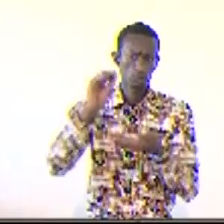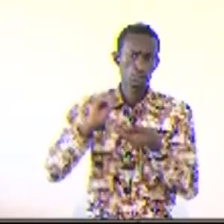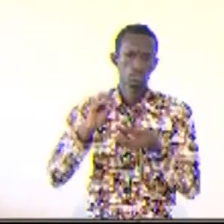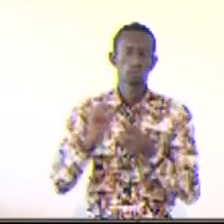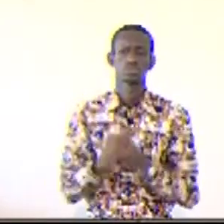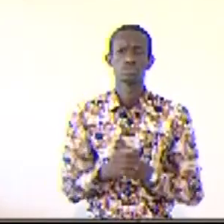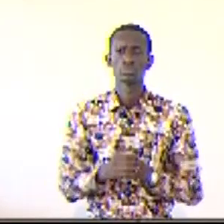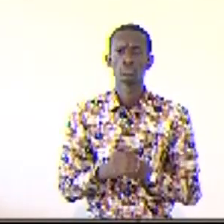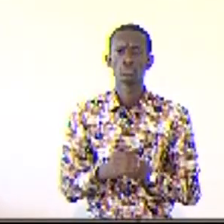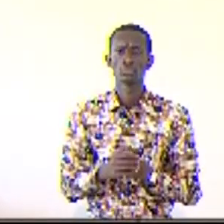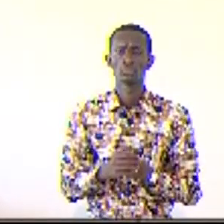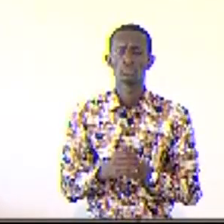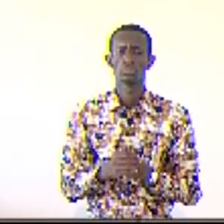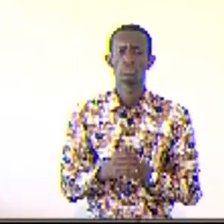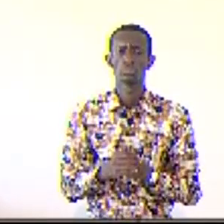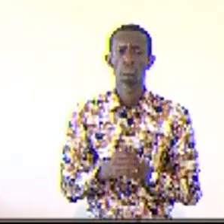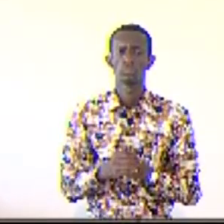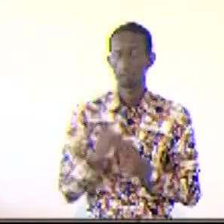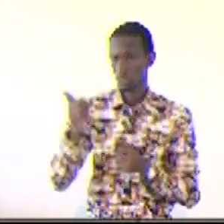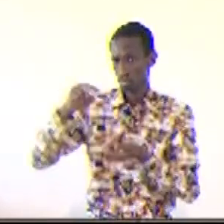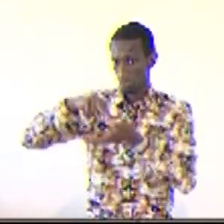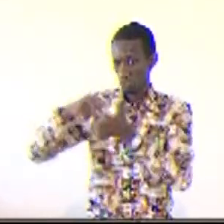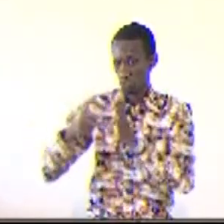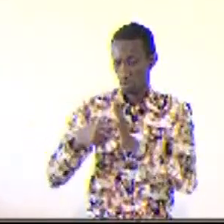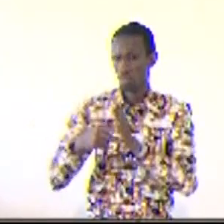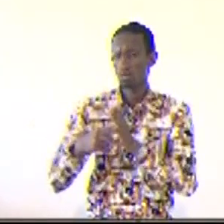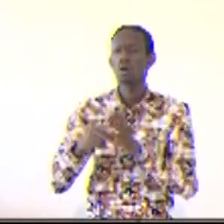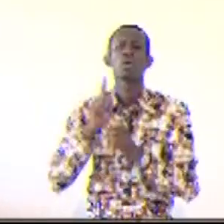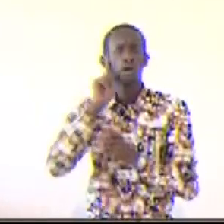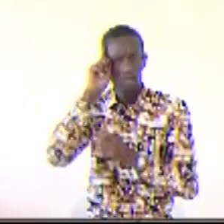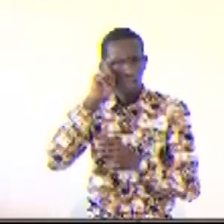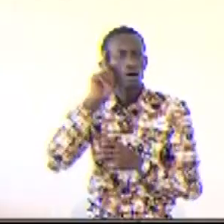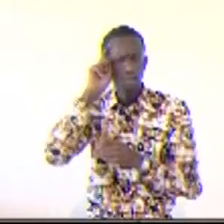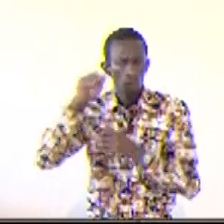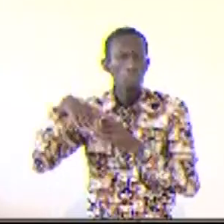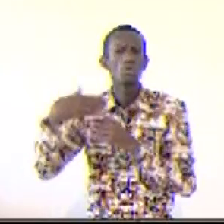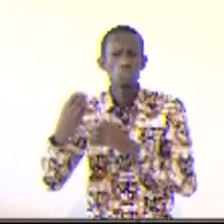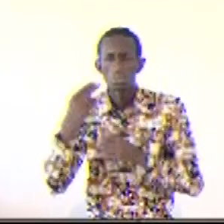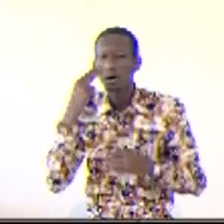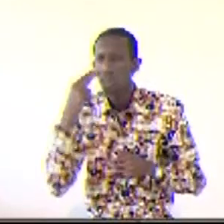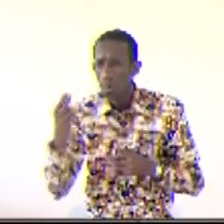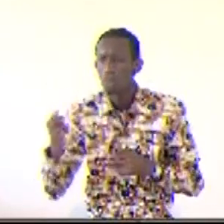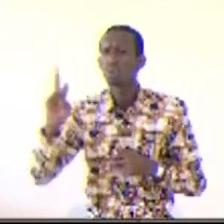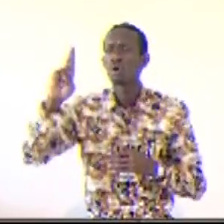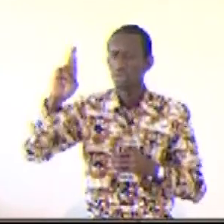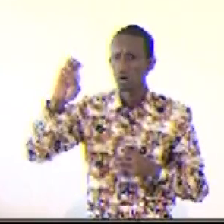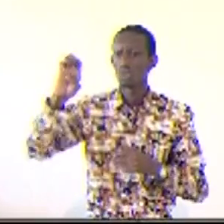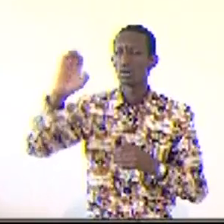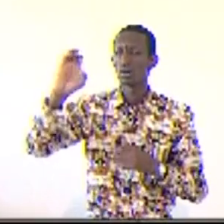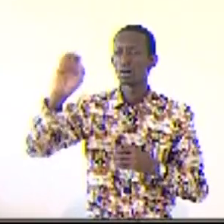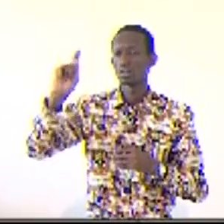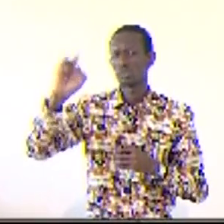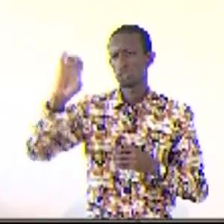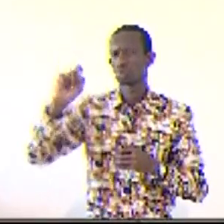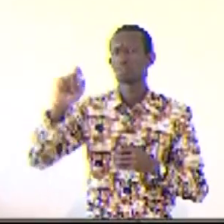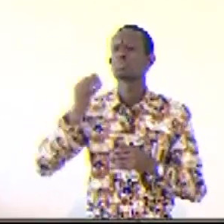the collisions that may take place. So that means we expect the reaction here to be slow, to be lower, because